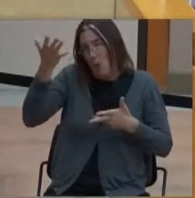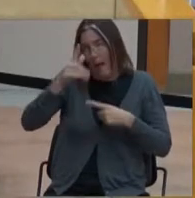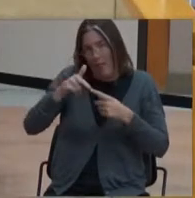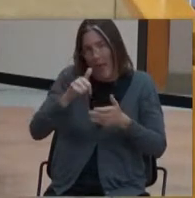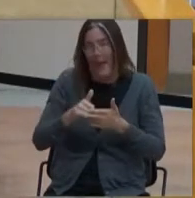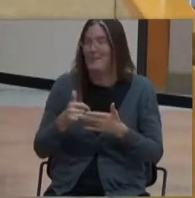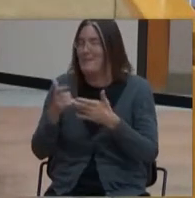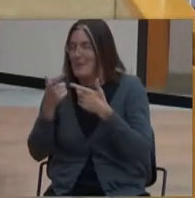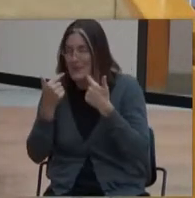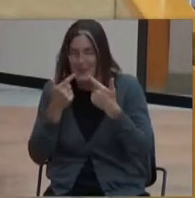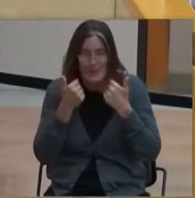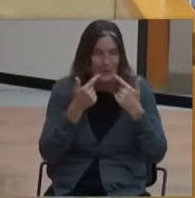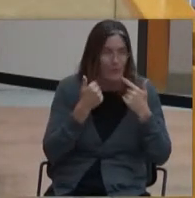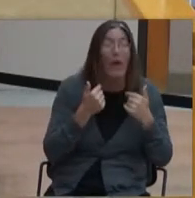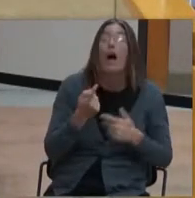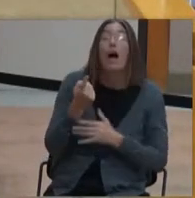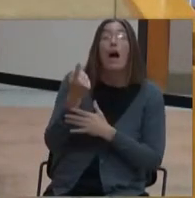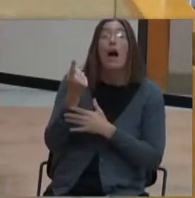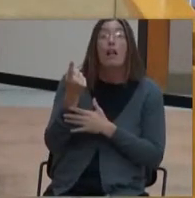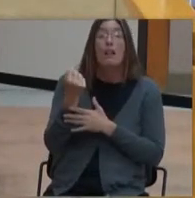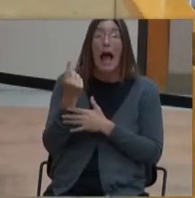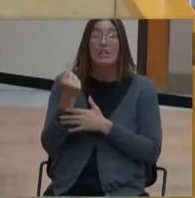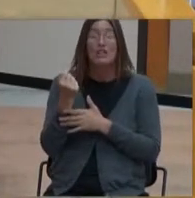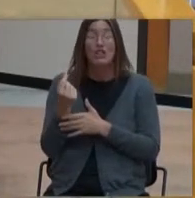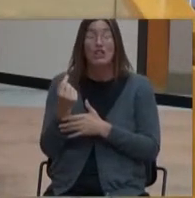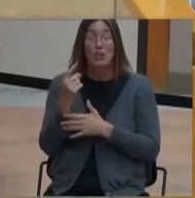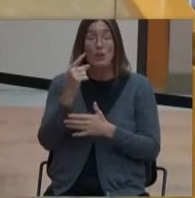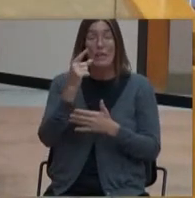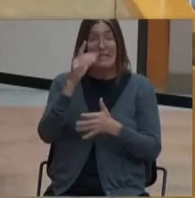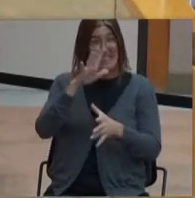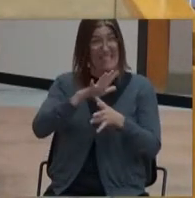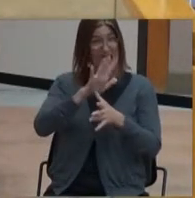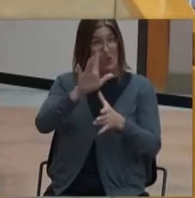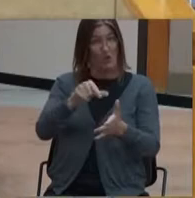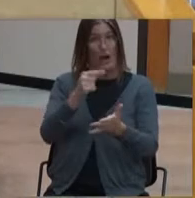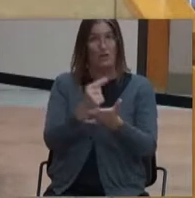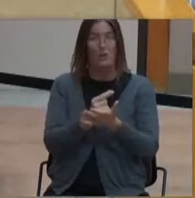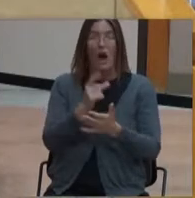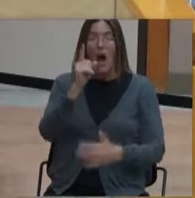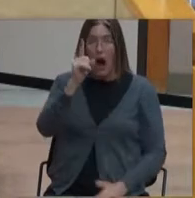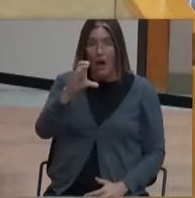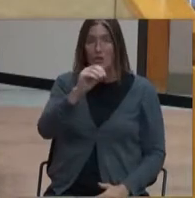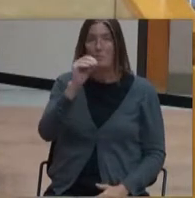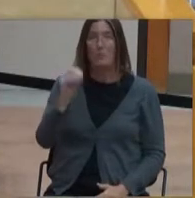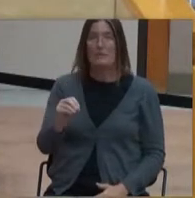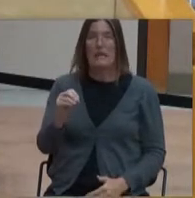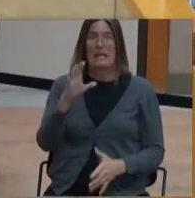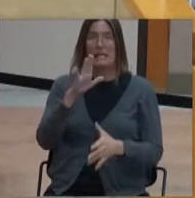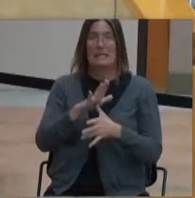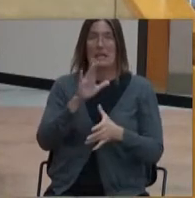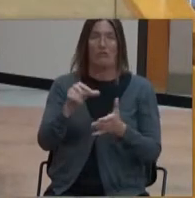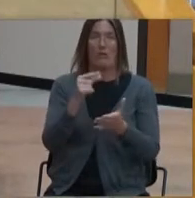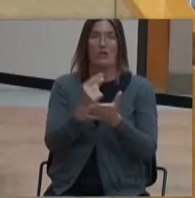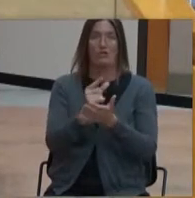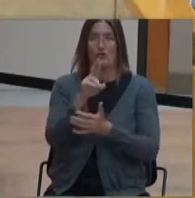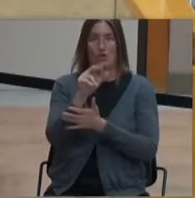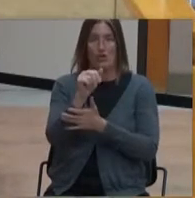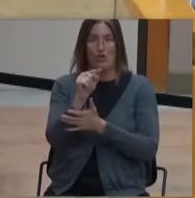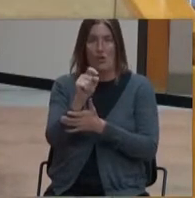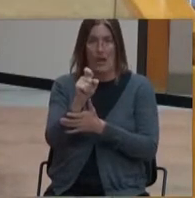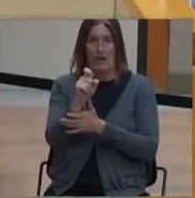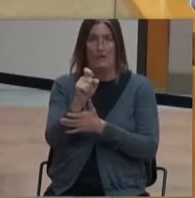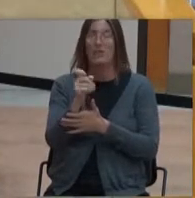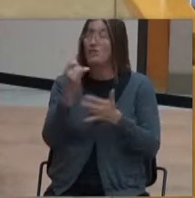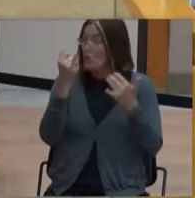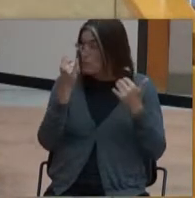For our middle college high school slogan is to get everyone prepared